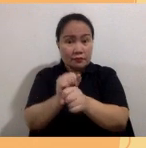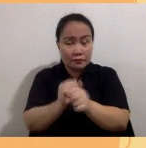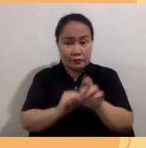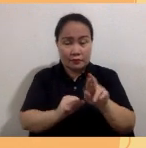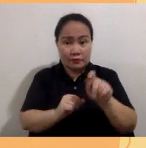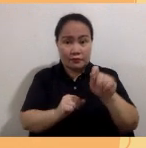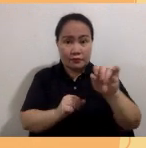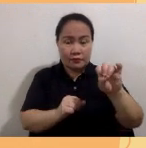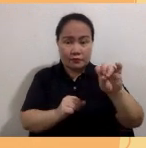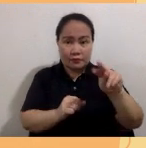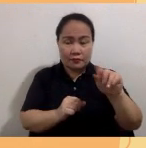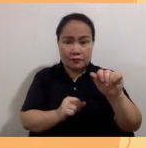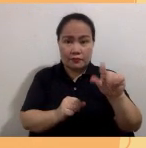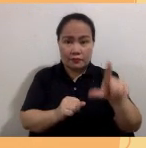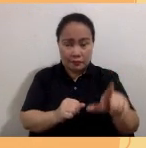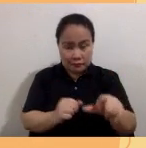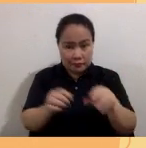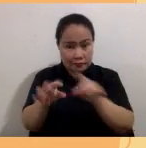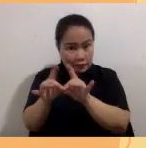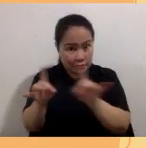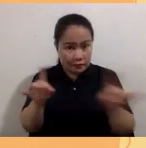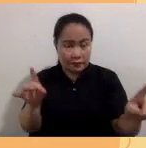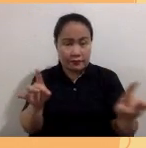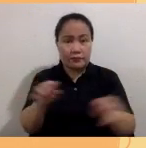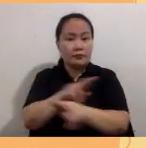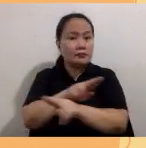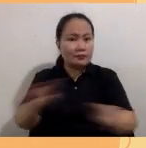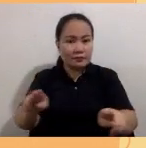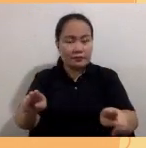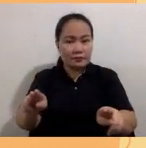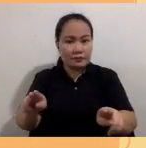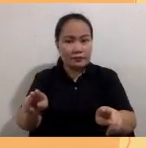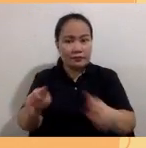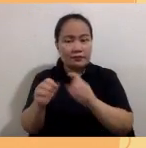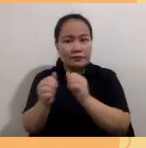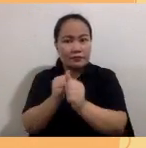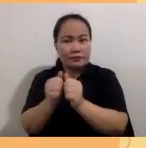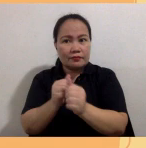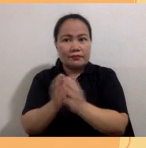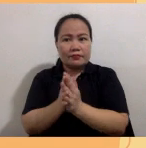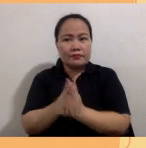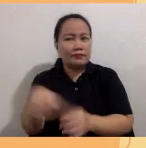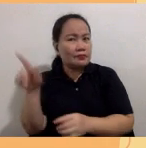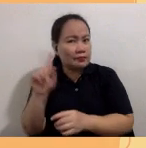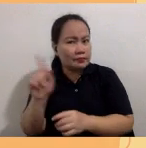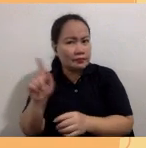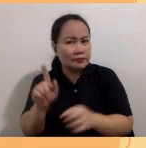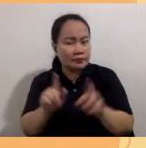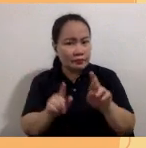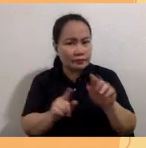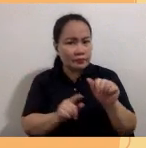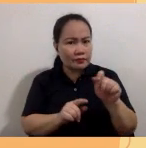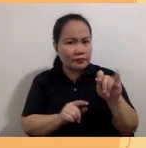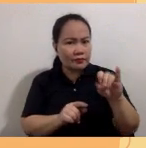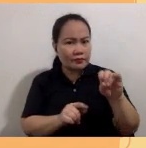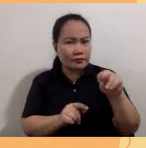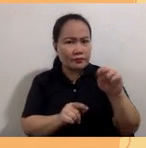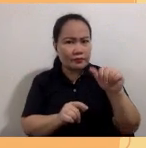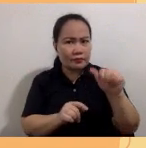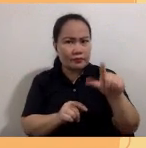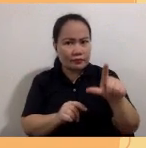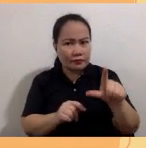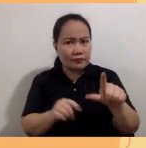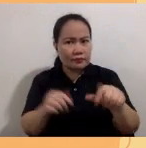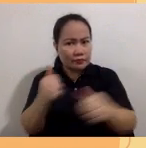expression undefined. So first, let us define what is a rational algebraic expressions.